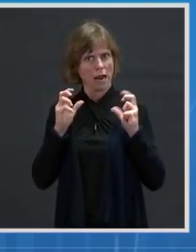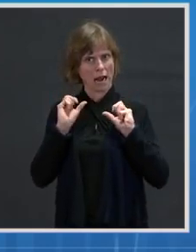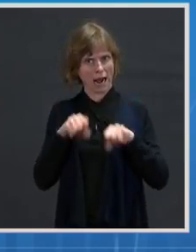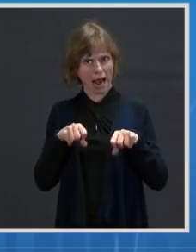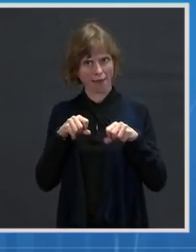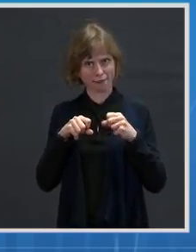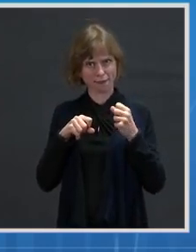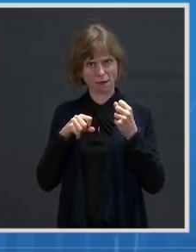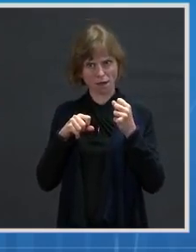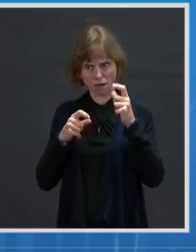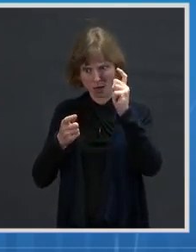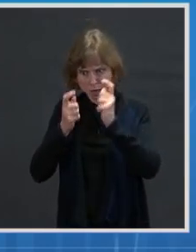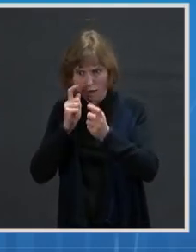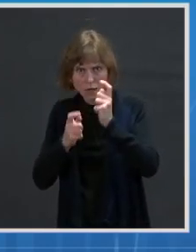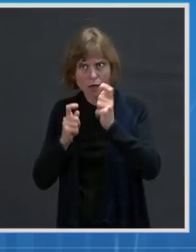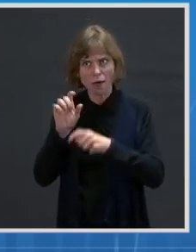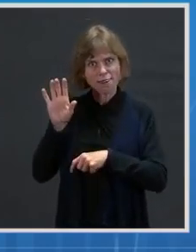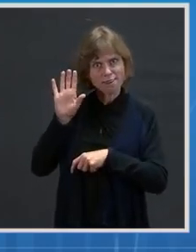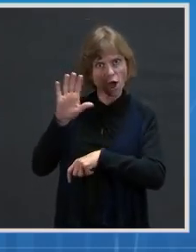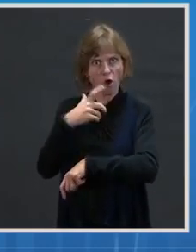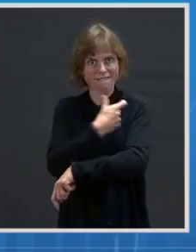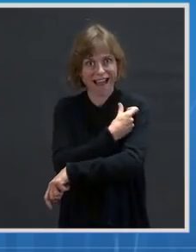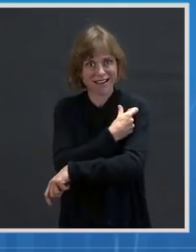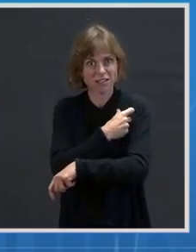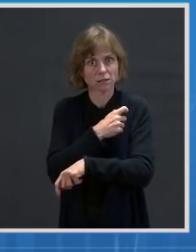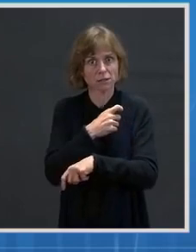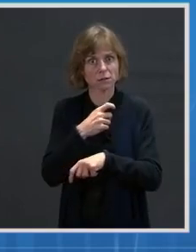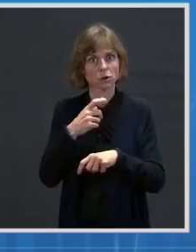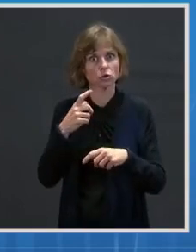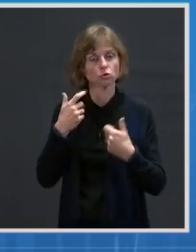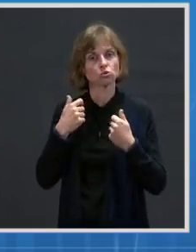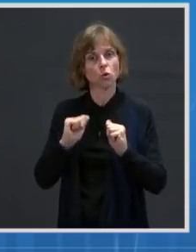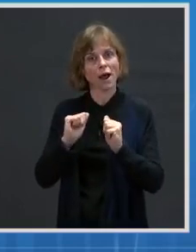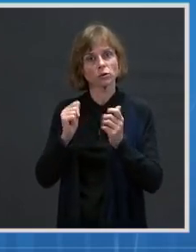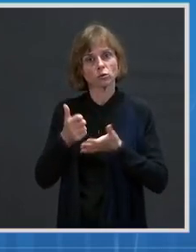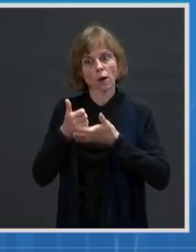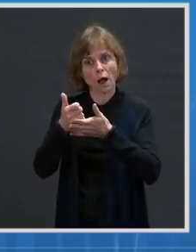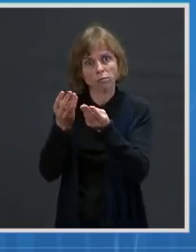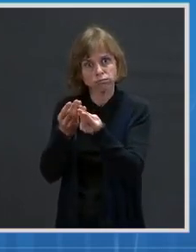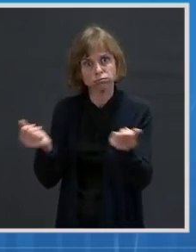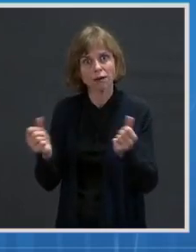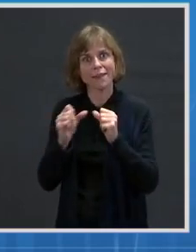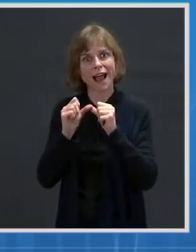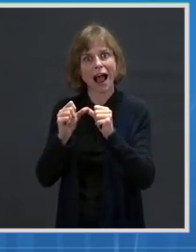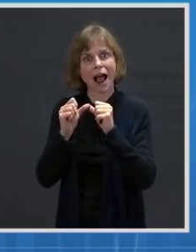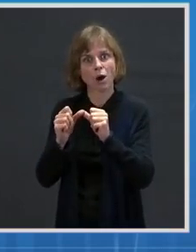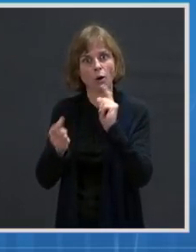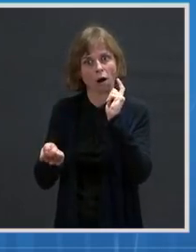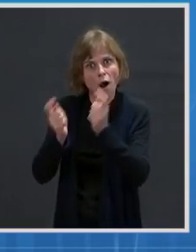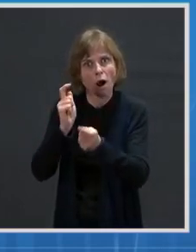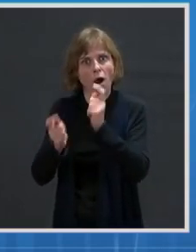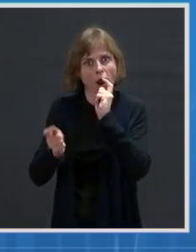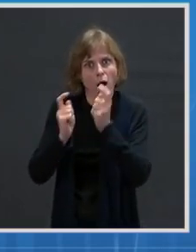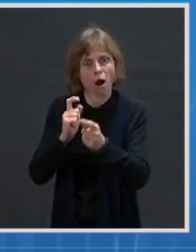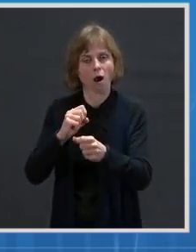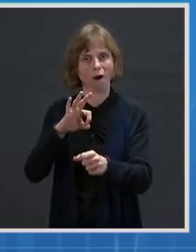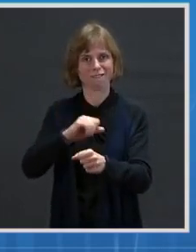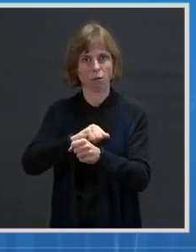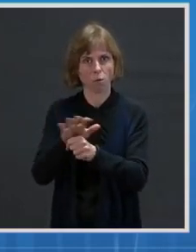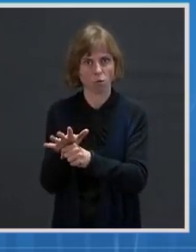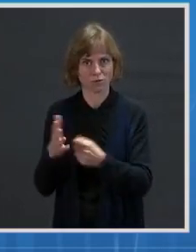their vaccines to address the ongoing evolution of variants. And we expect the